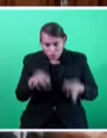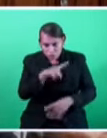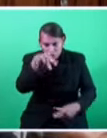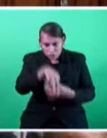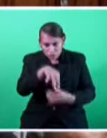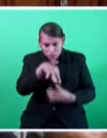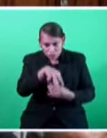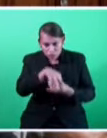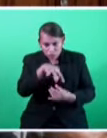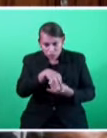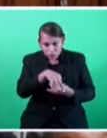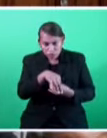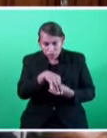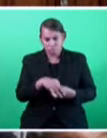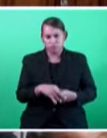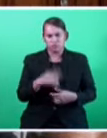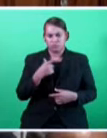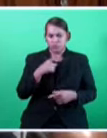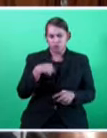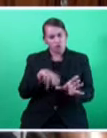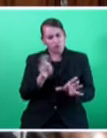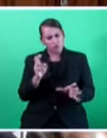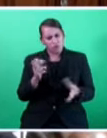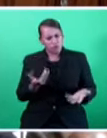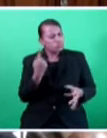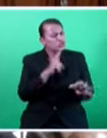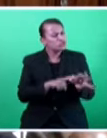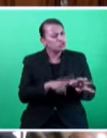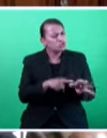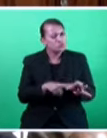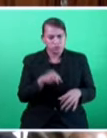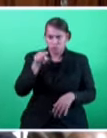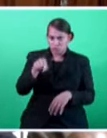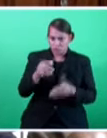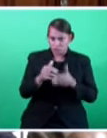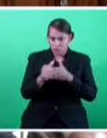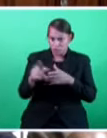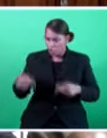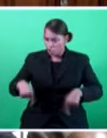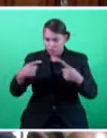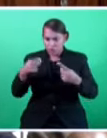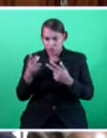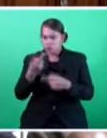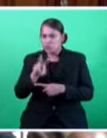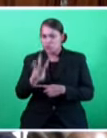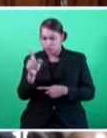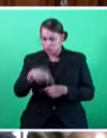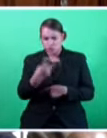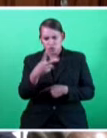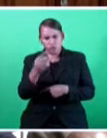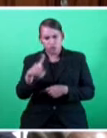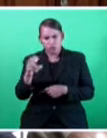minute, Honourable Speaker. The question by the Honourable Leader of Opposition 232 of 2019, which was agreed to